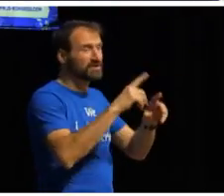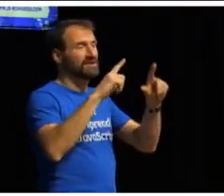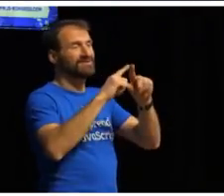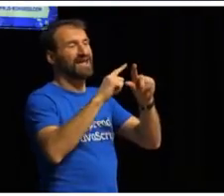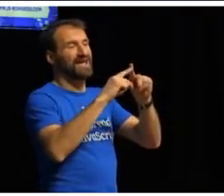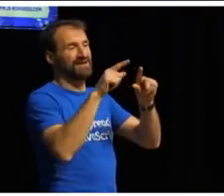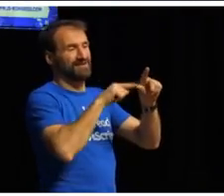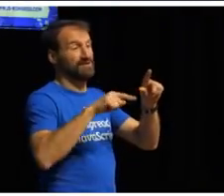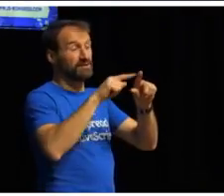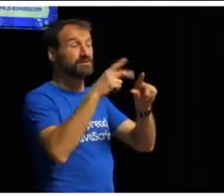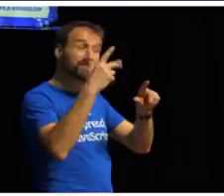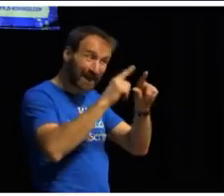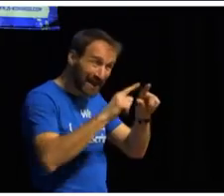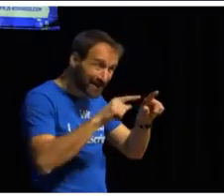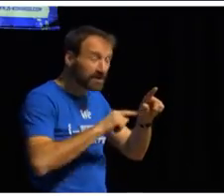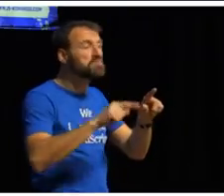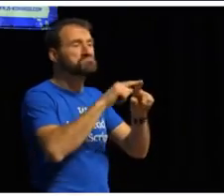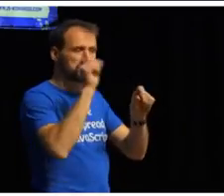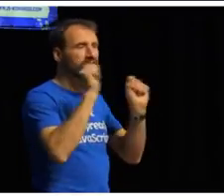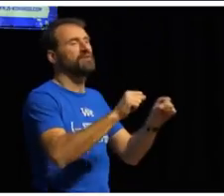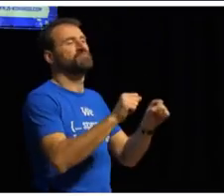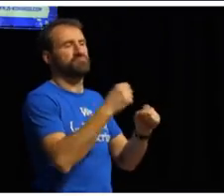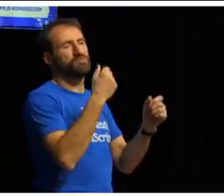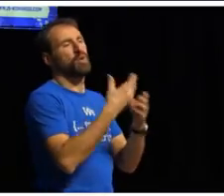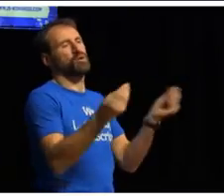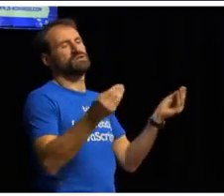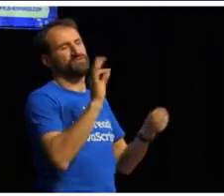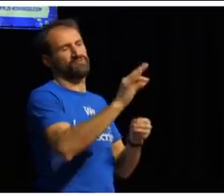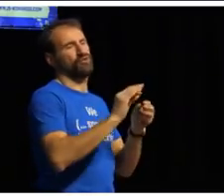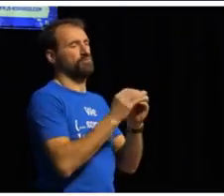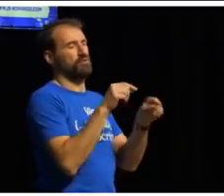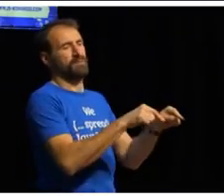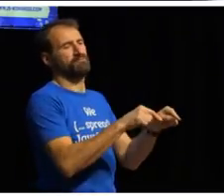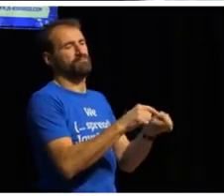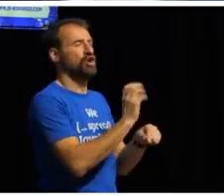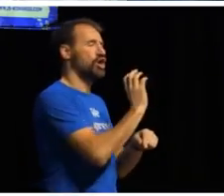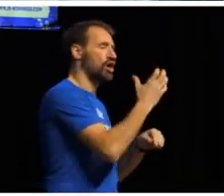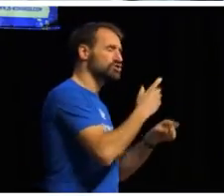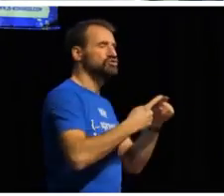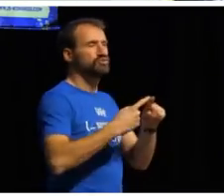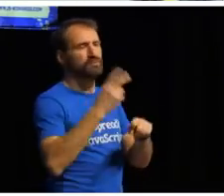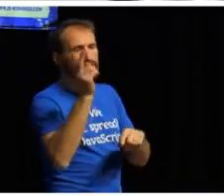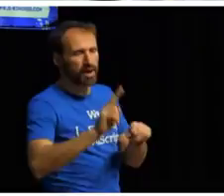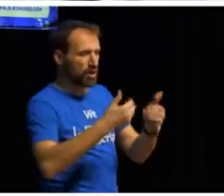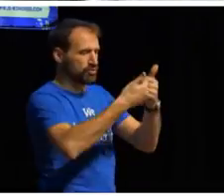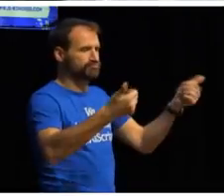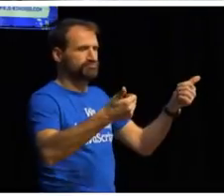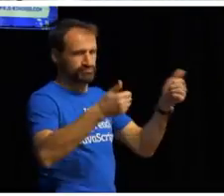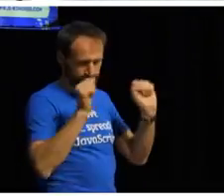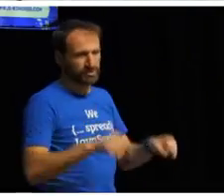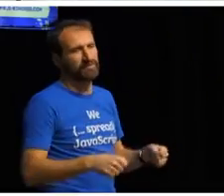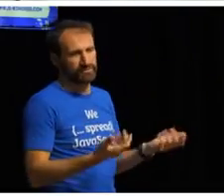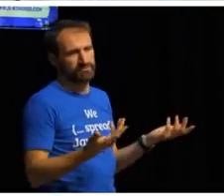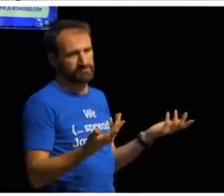okay to solve the problem here, like to separate the blue ones from the orange ones. So three neurons is actually a good solution for